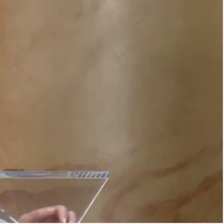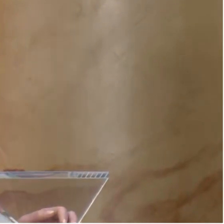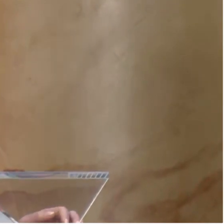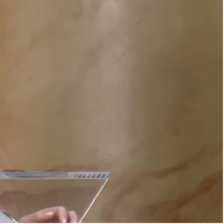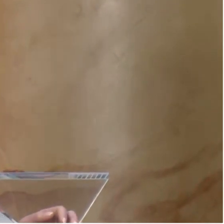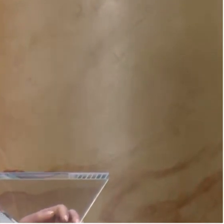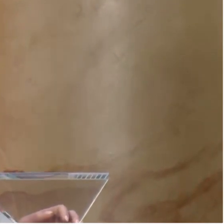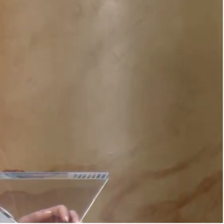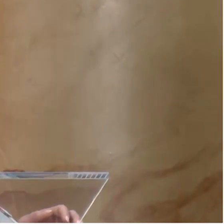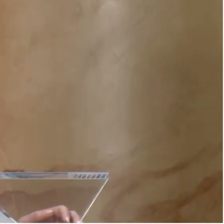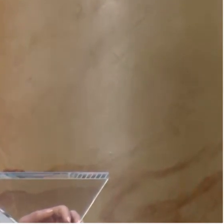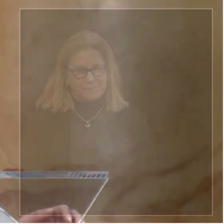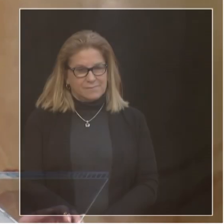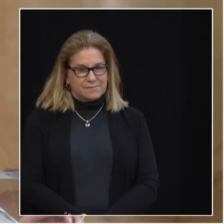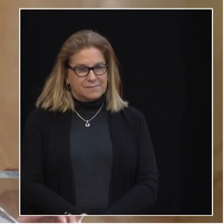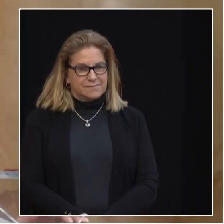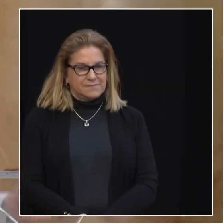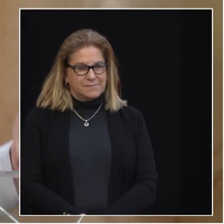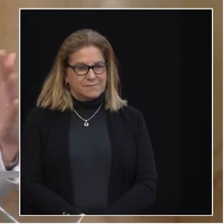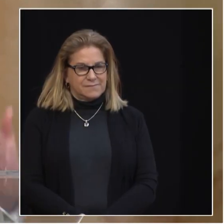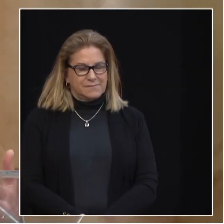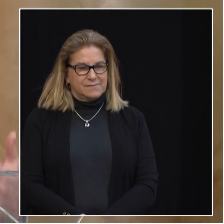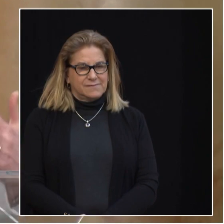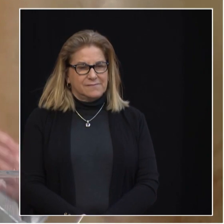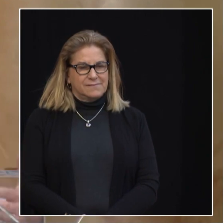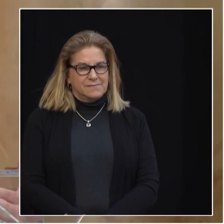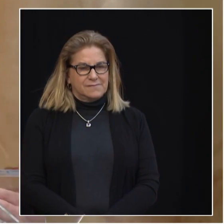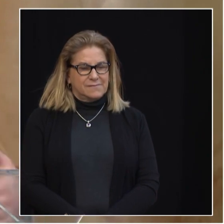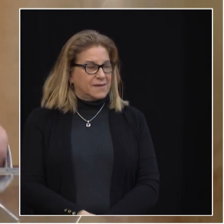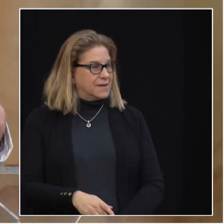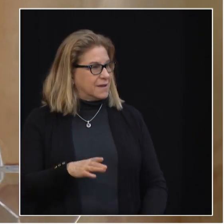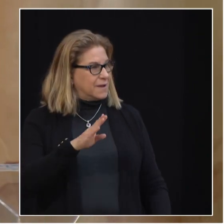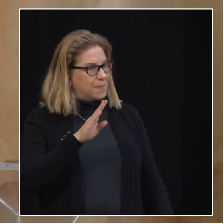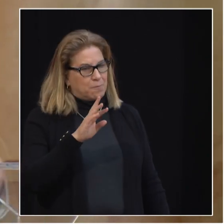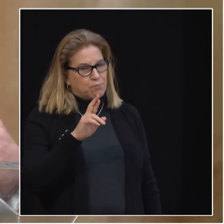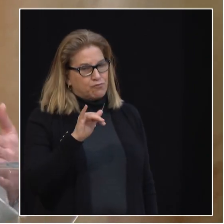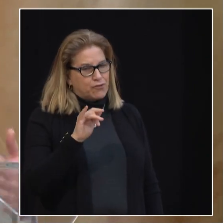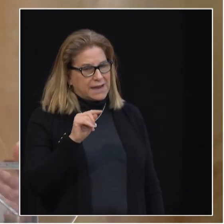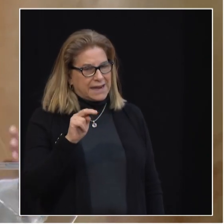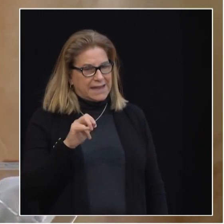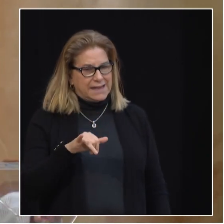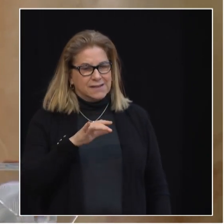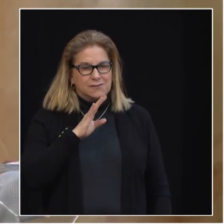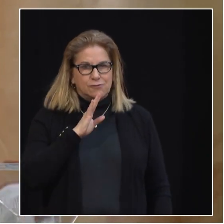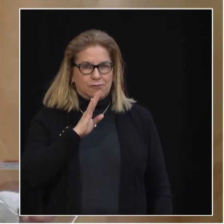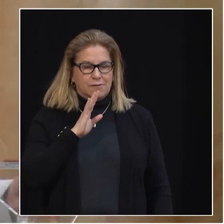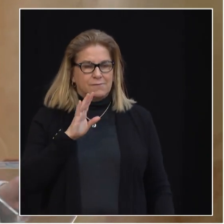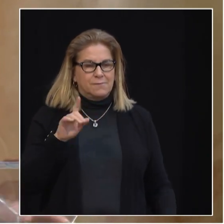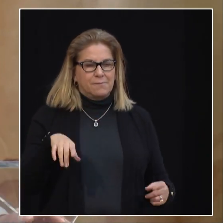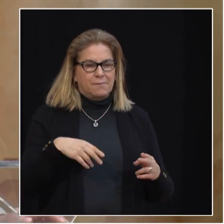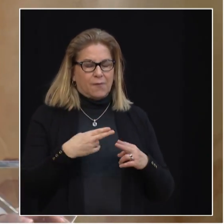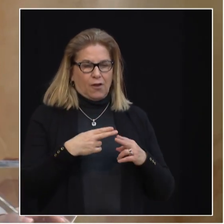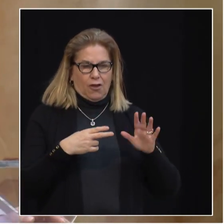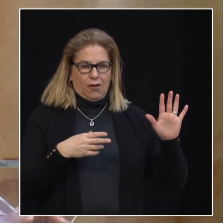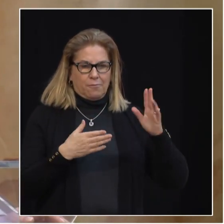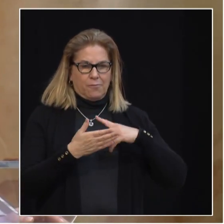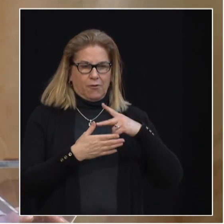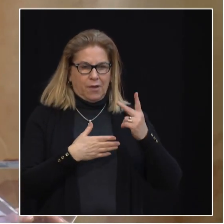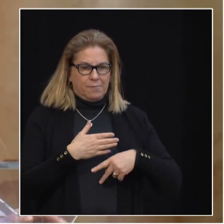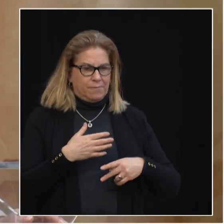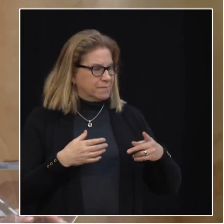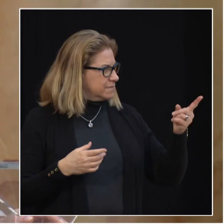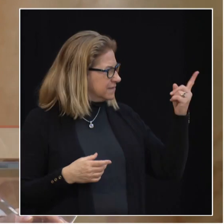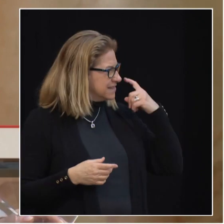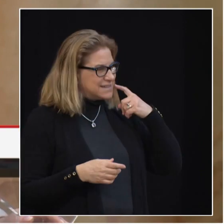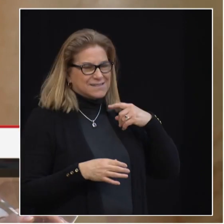She is a testament to what residents can do with the programs that district government provides. Brittany is a